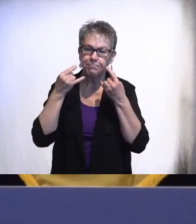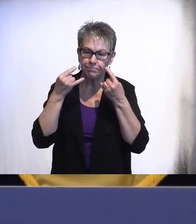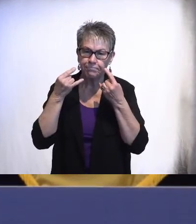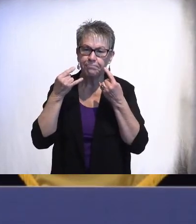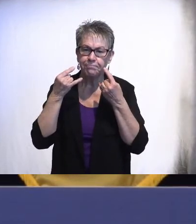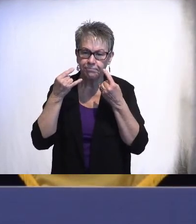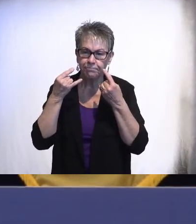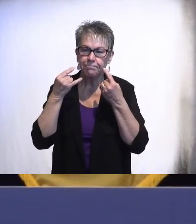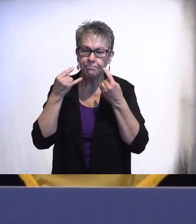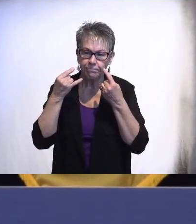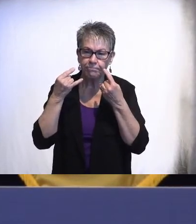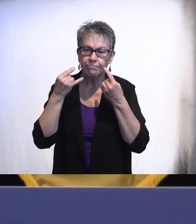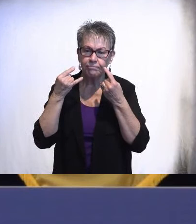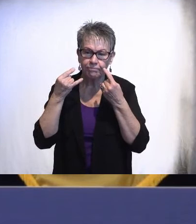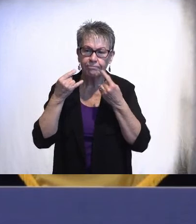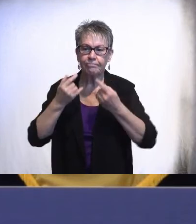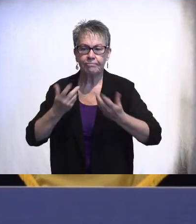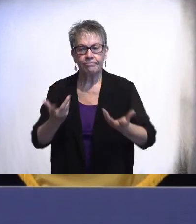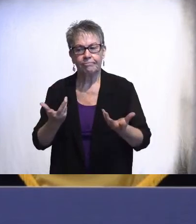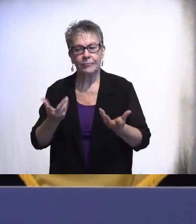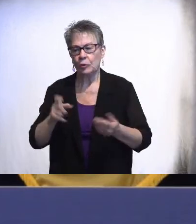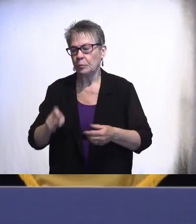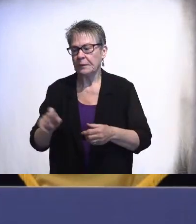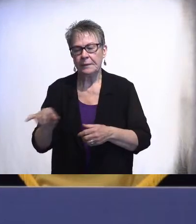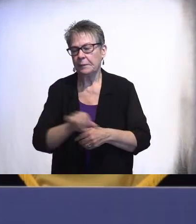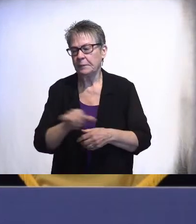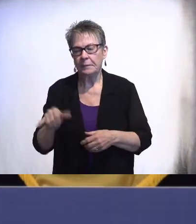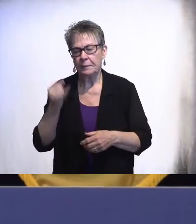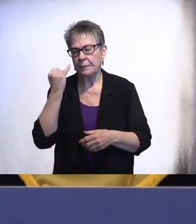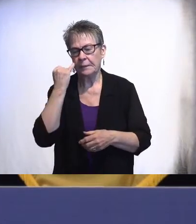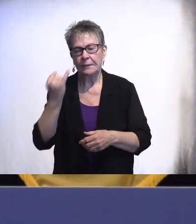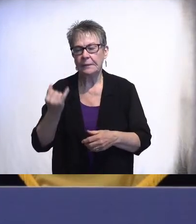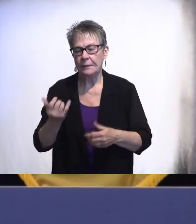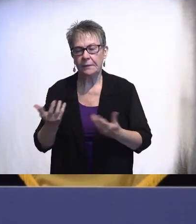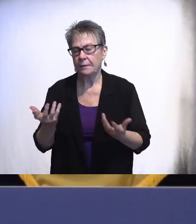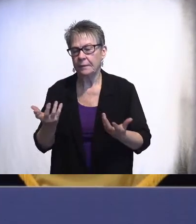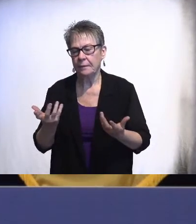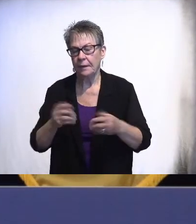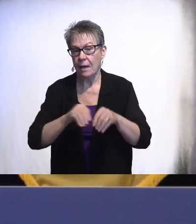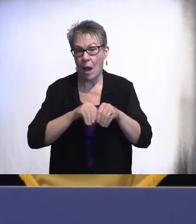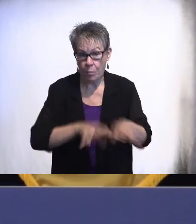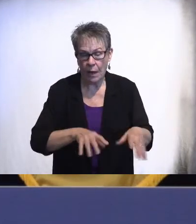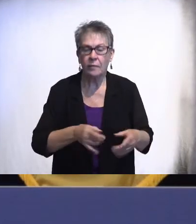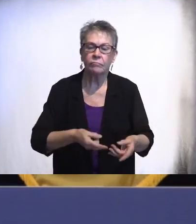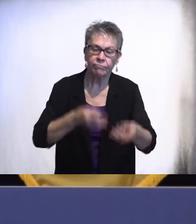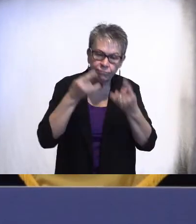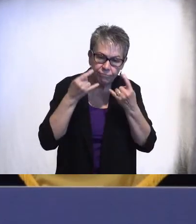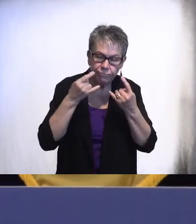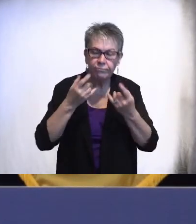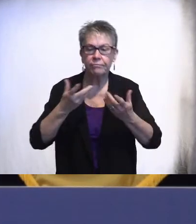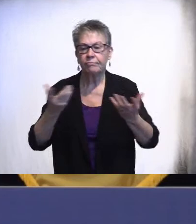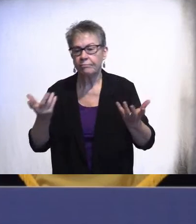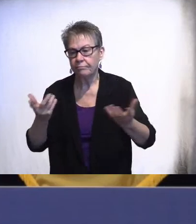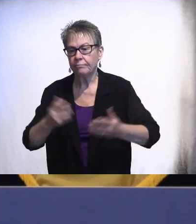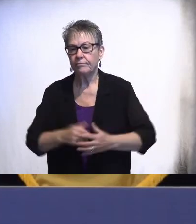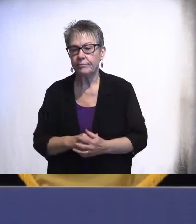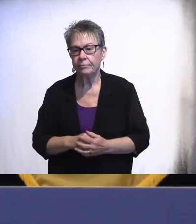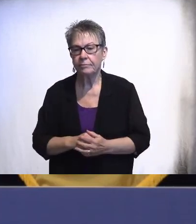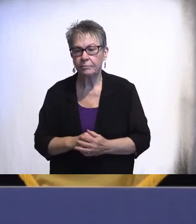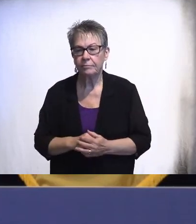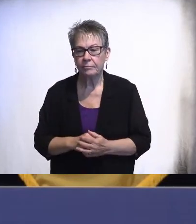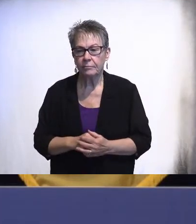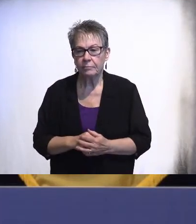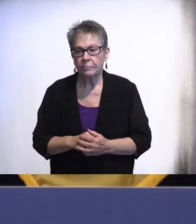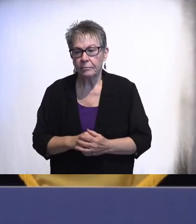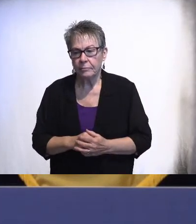for colleges and universities. Again, Judy would probably want me to remind everyone of this. They are, by definition, a